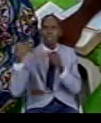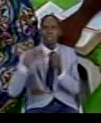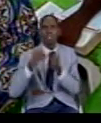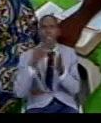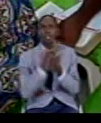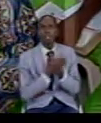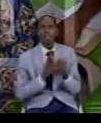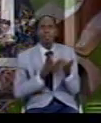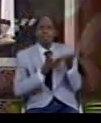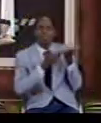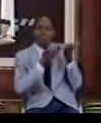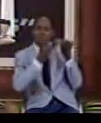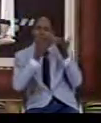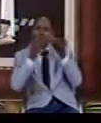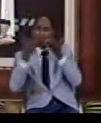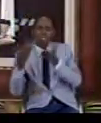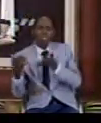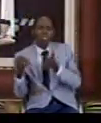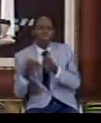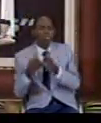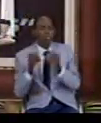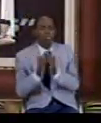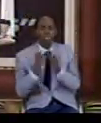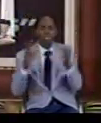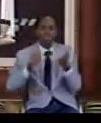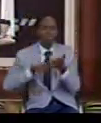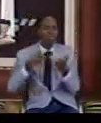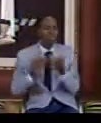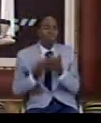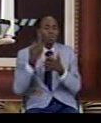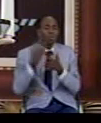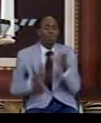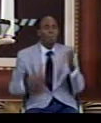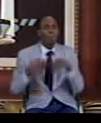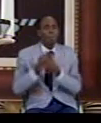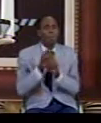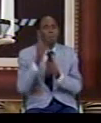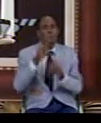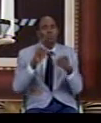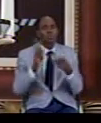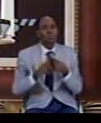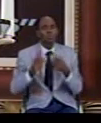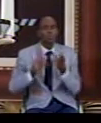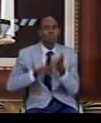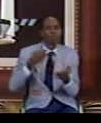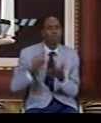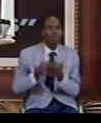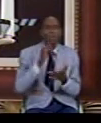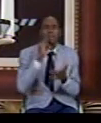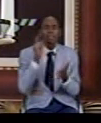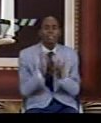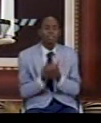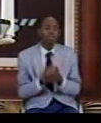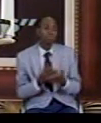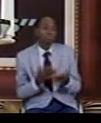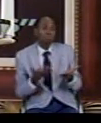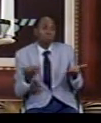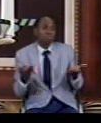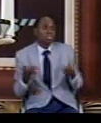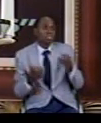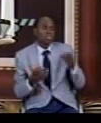without compromise. You see, what makes people to compromise is that, well, this cross is